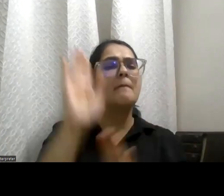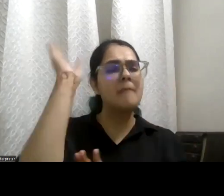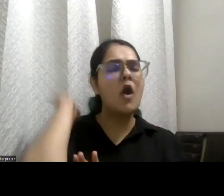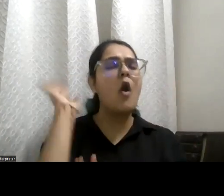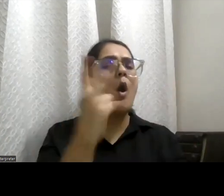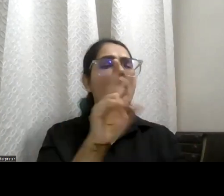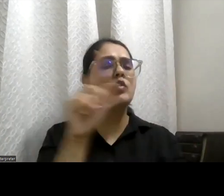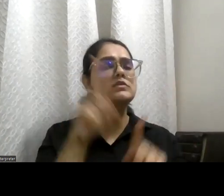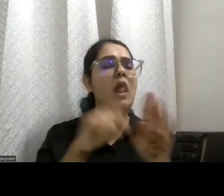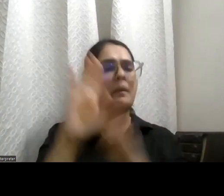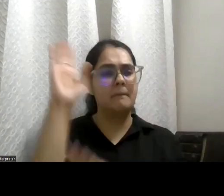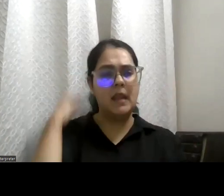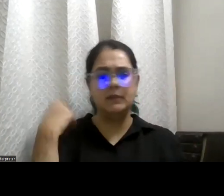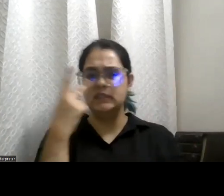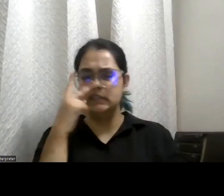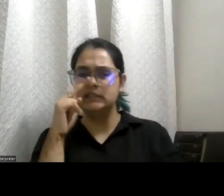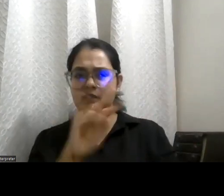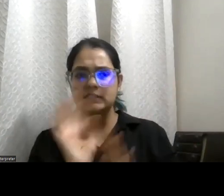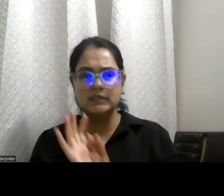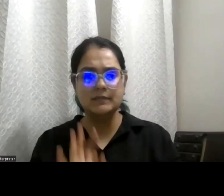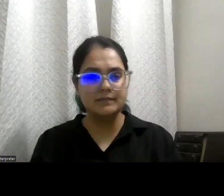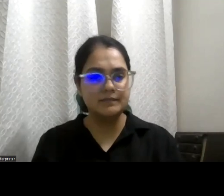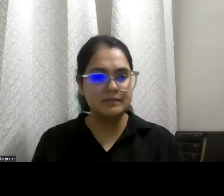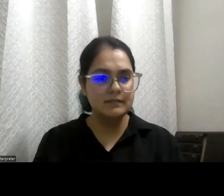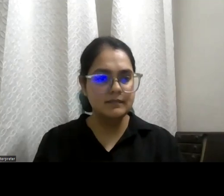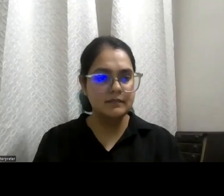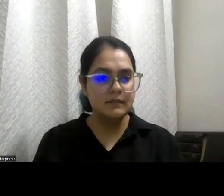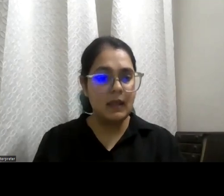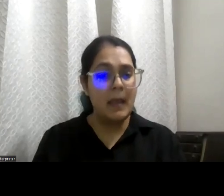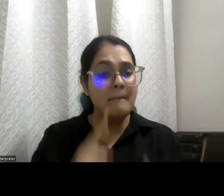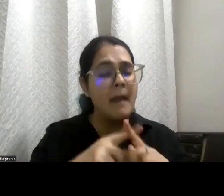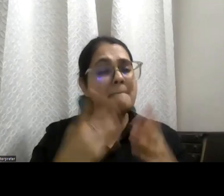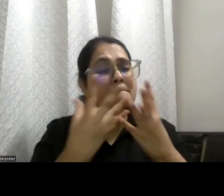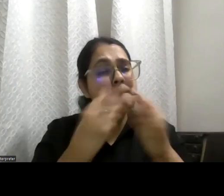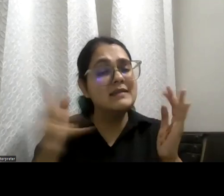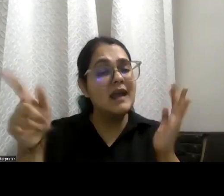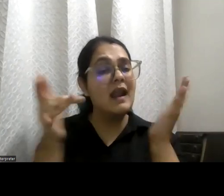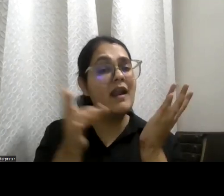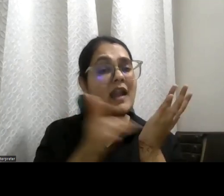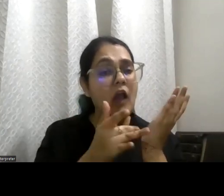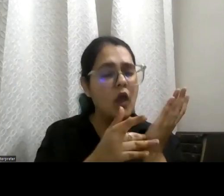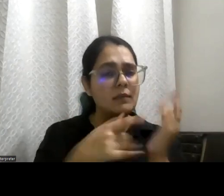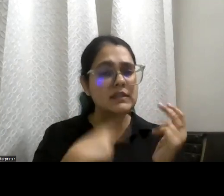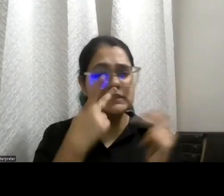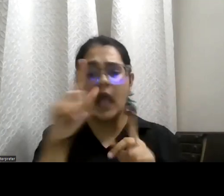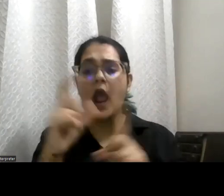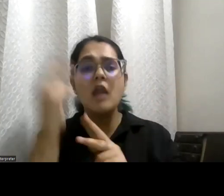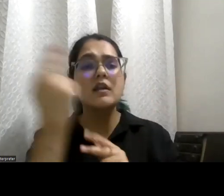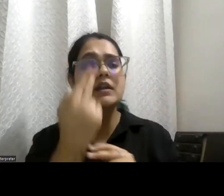years, in general, by default, if not all, but majority of technology, they are